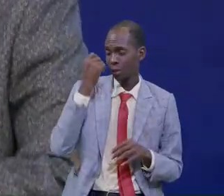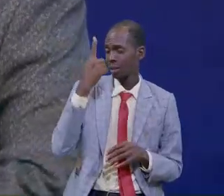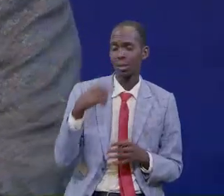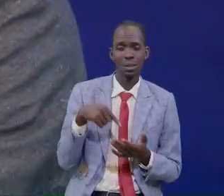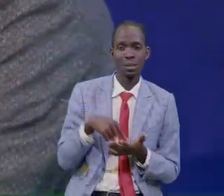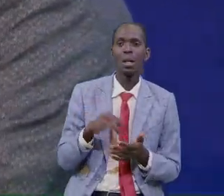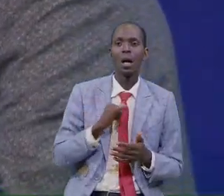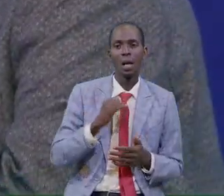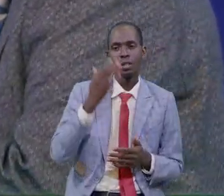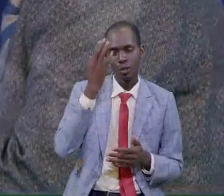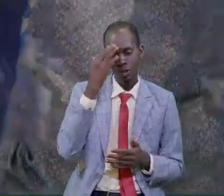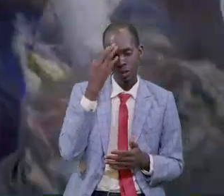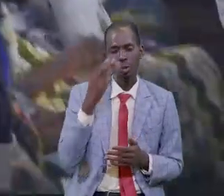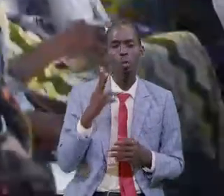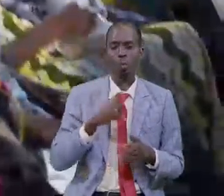healed tonight.